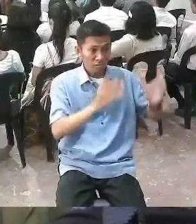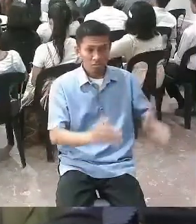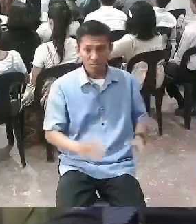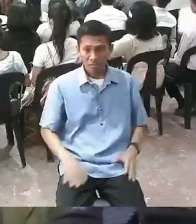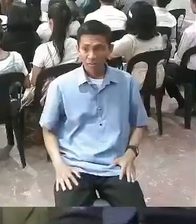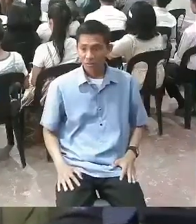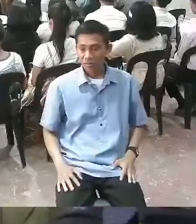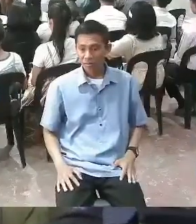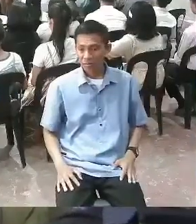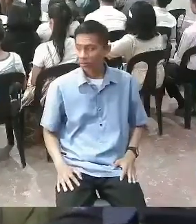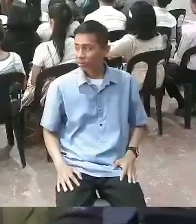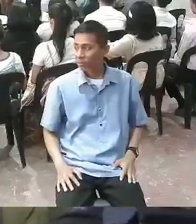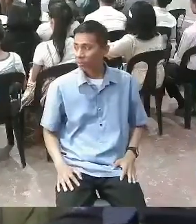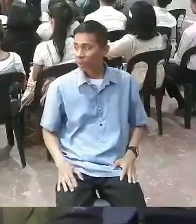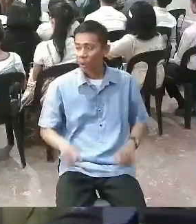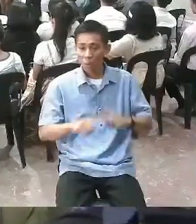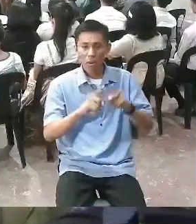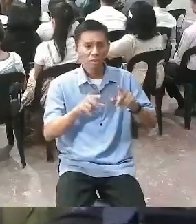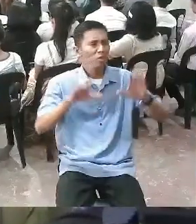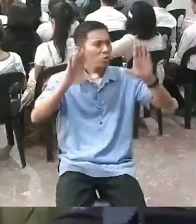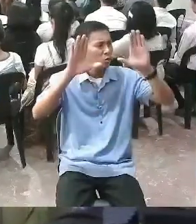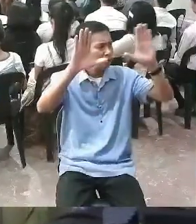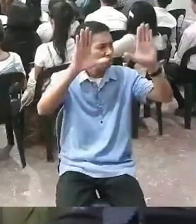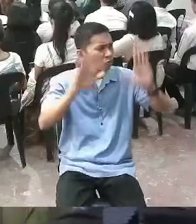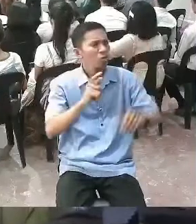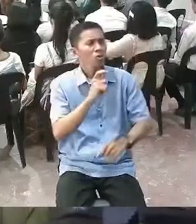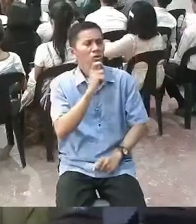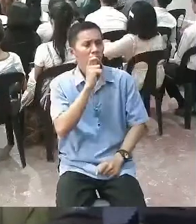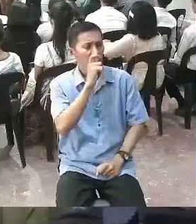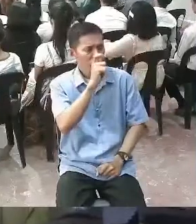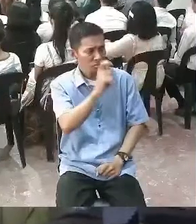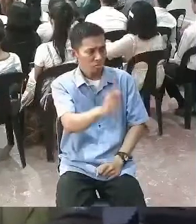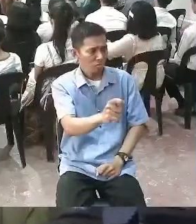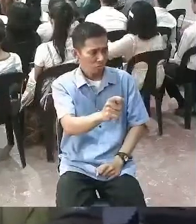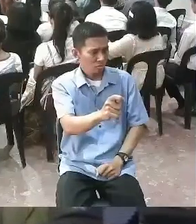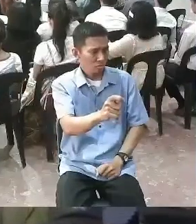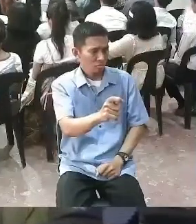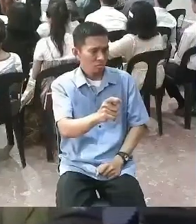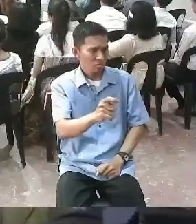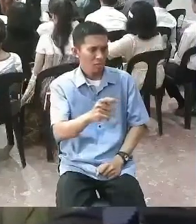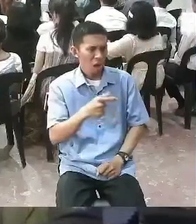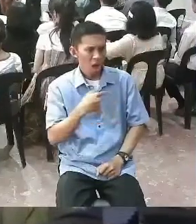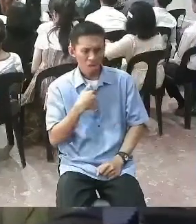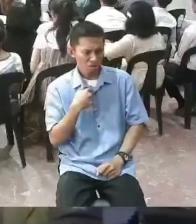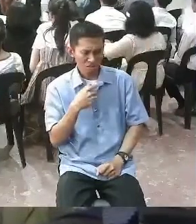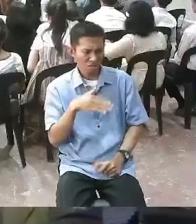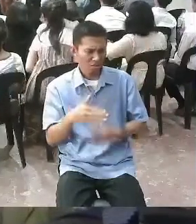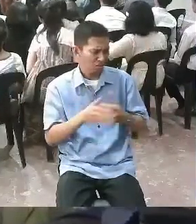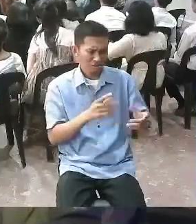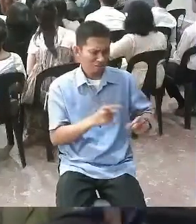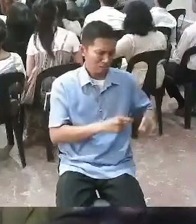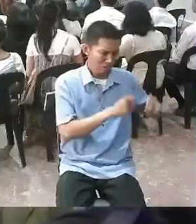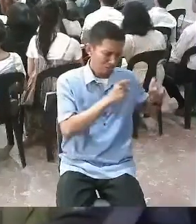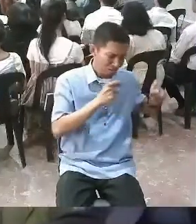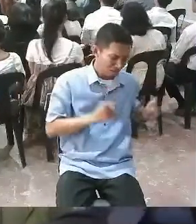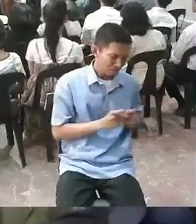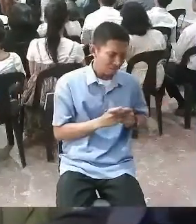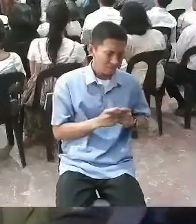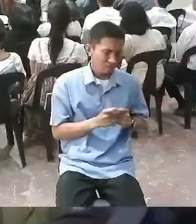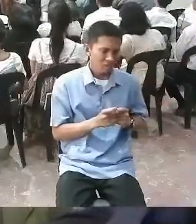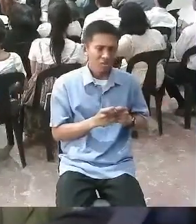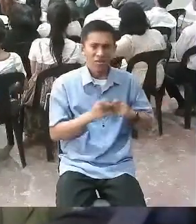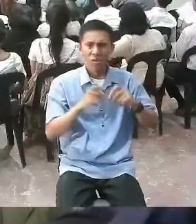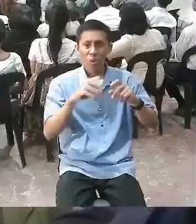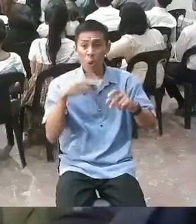But one wonderful, wonderful truth is, even though we sin and sometimes we don't know